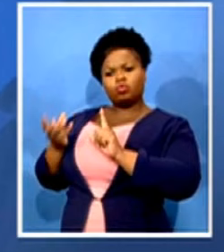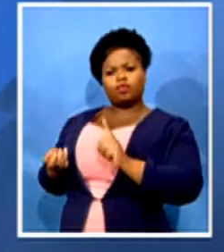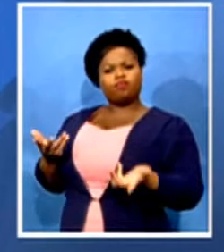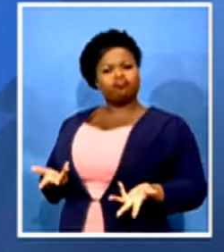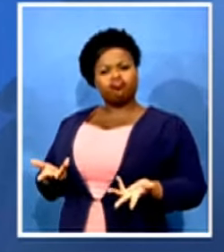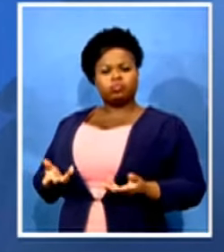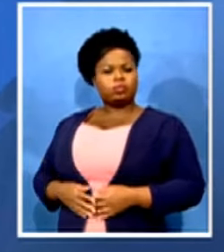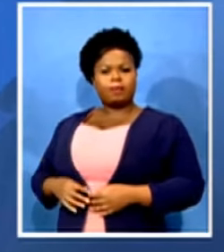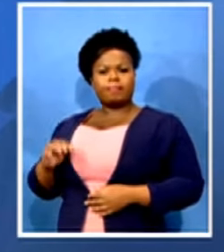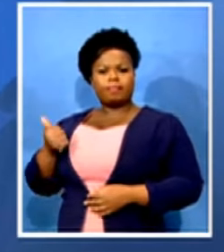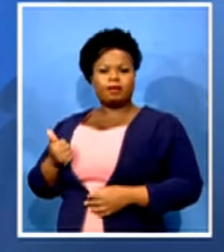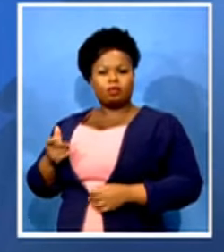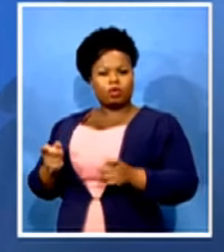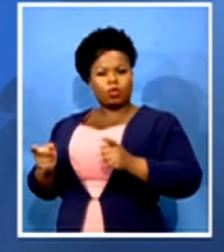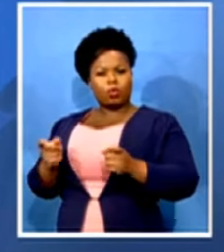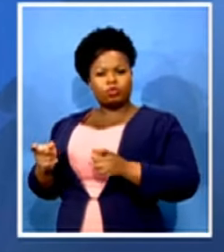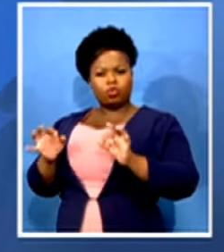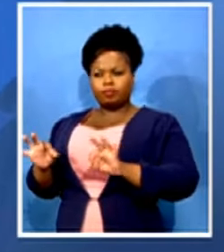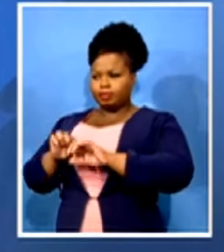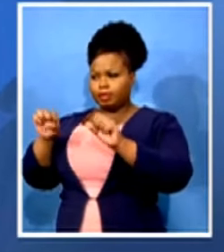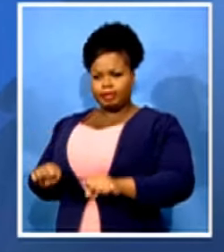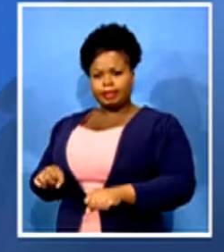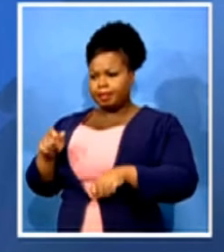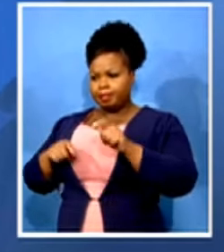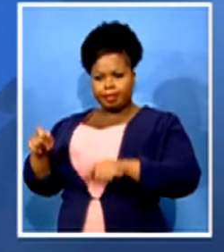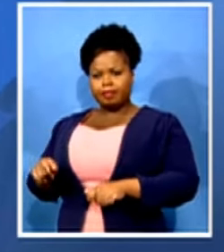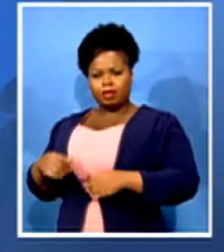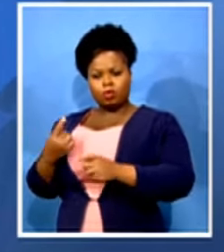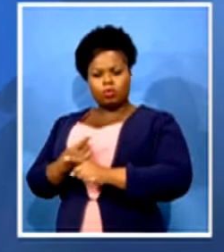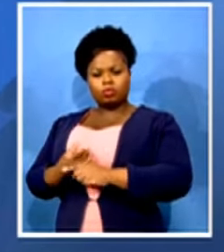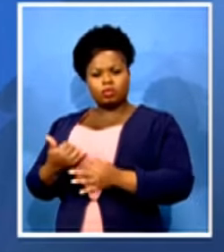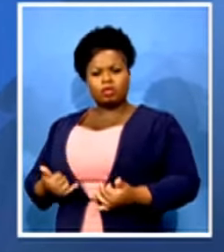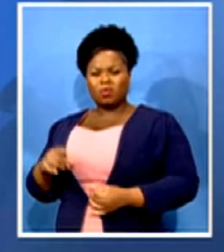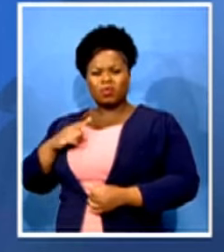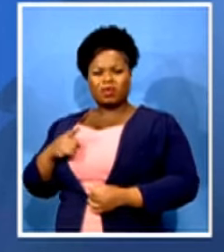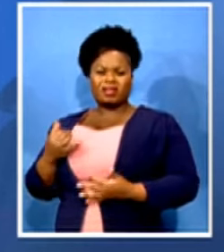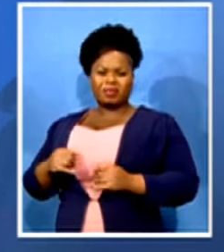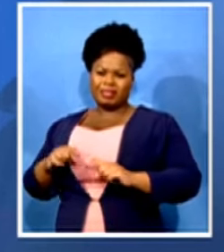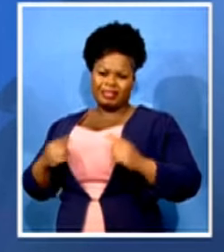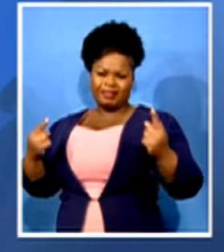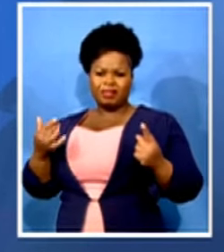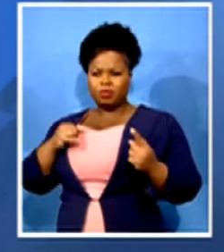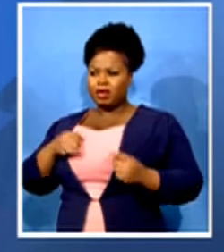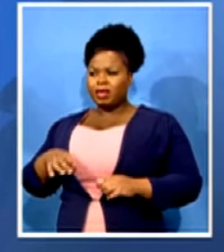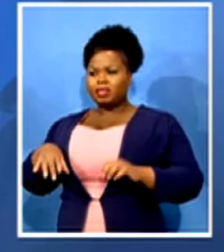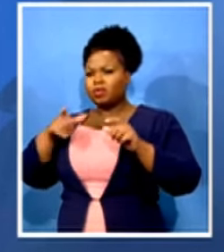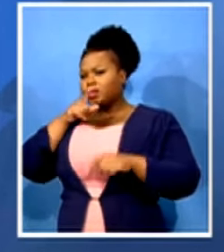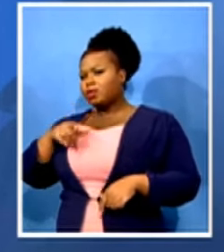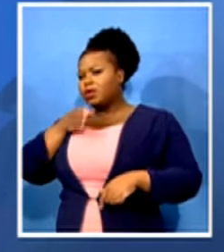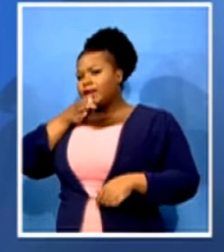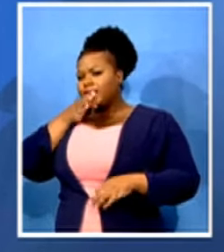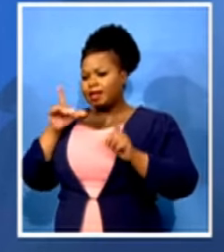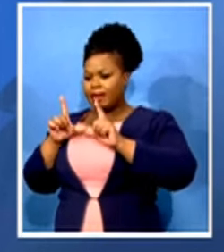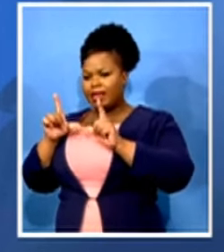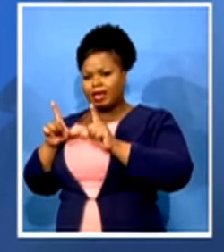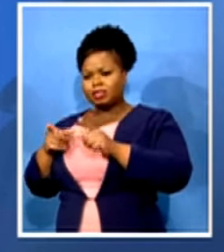system where people can report us on those liquor licenses. We stand to lose a liquor license if we don't control the behaviour that happens within the restaurant. Yeah.